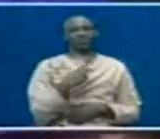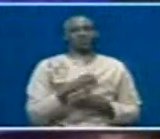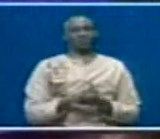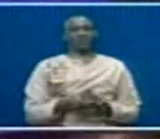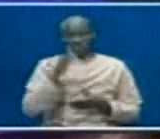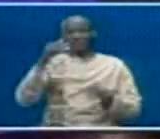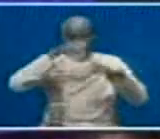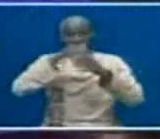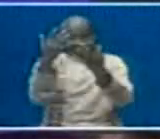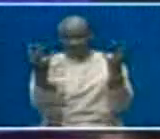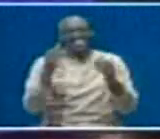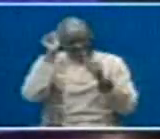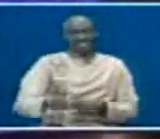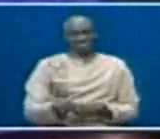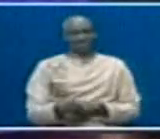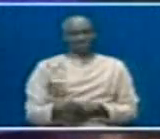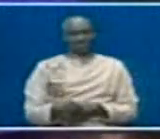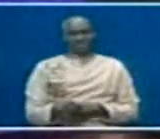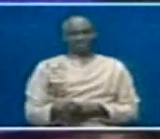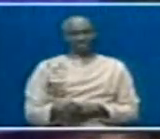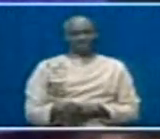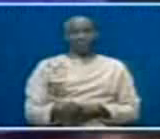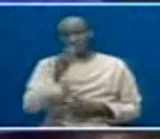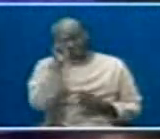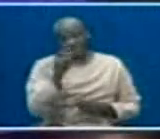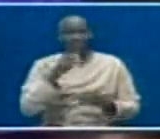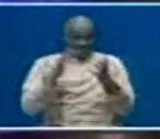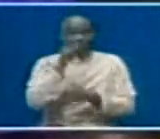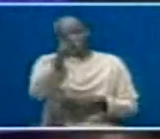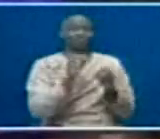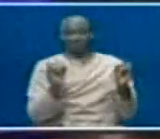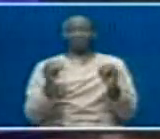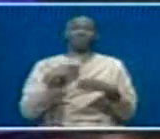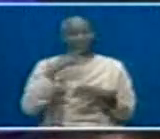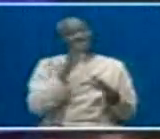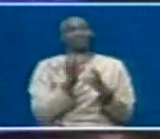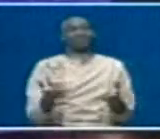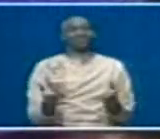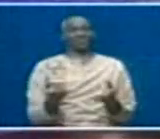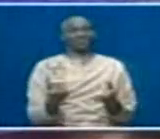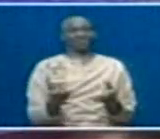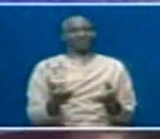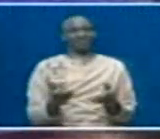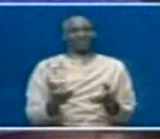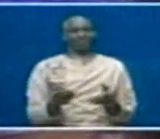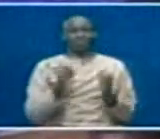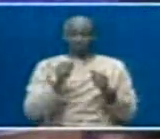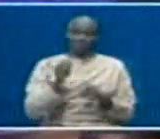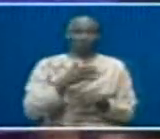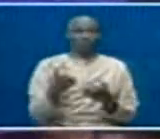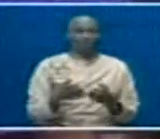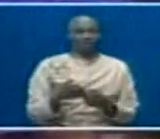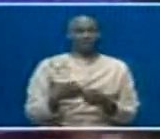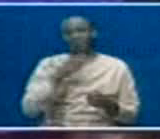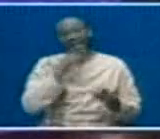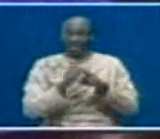was in the audience? He was in the audience. What did you sing for him, sir? I didn't sing for him. You must have, sir. No. You must have sang the song. No, not for him. That's Dugu Adugu. Dugu